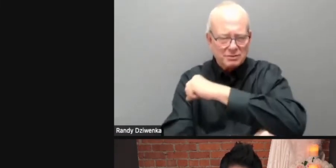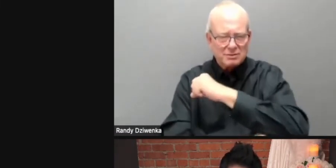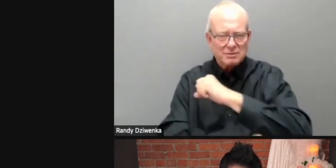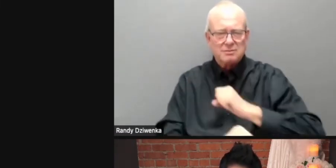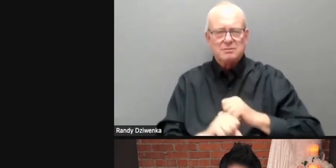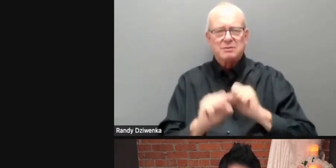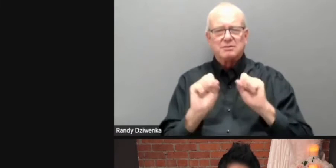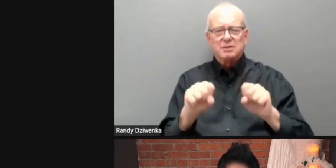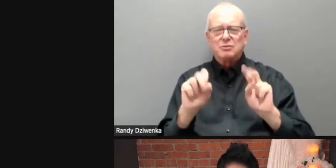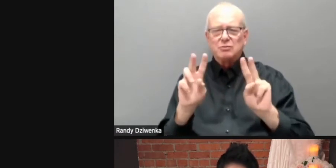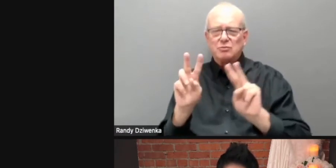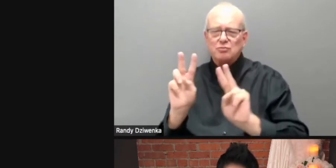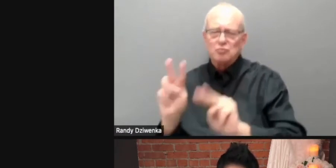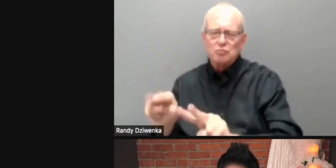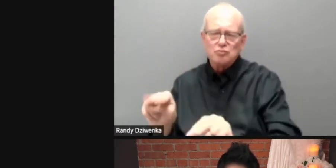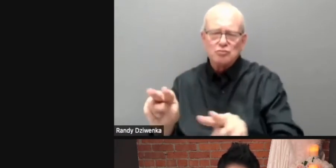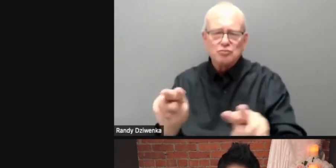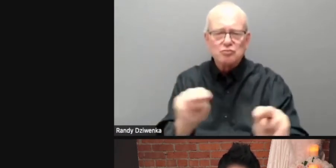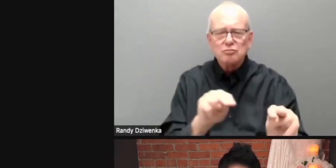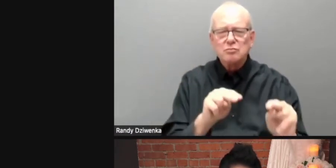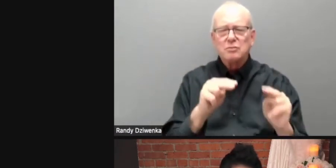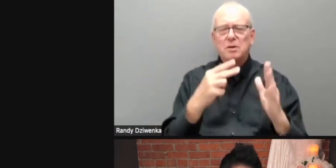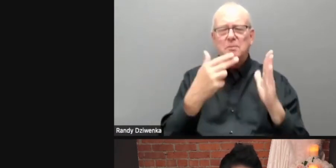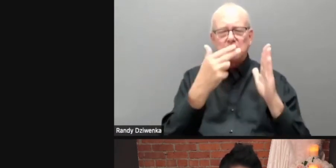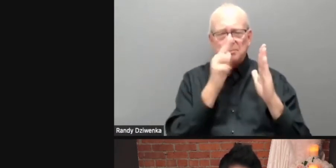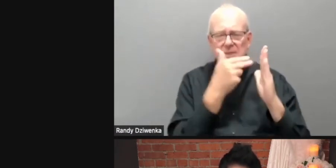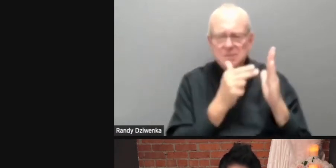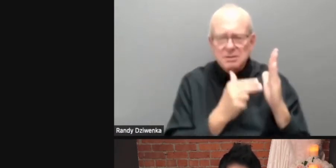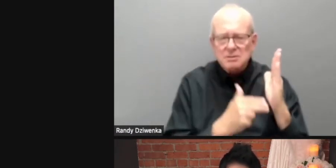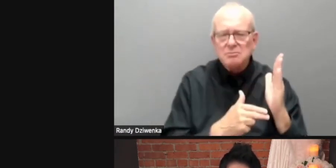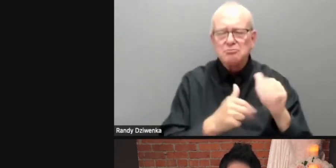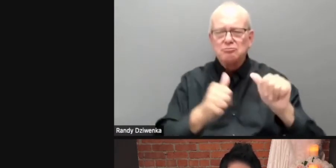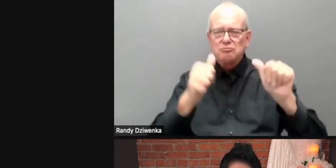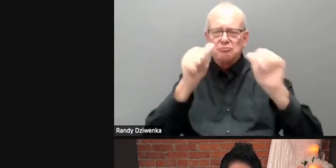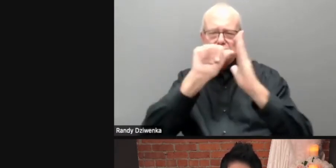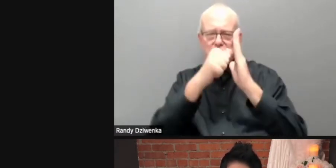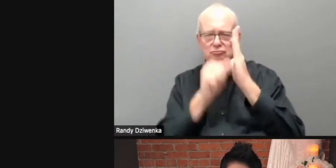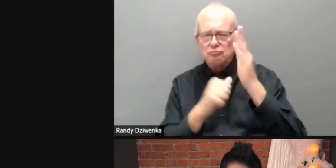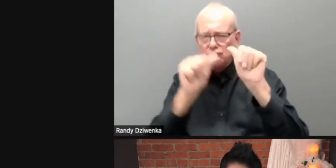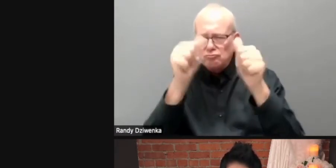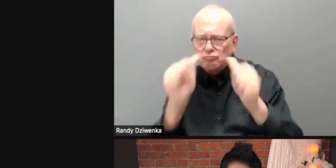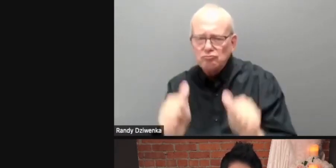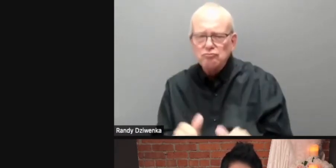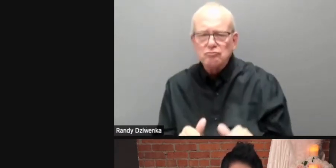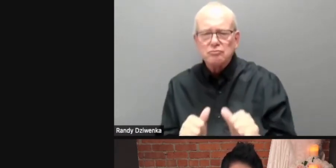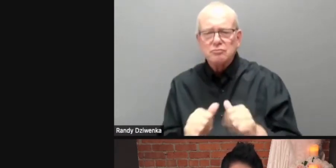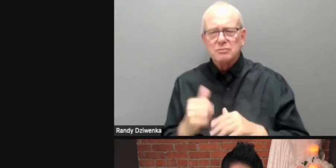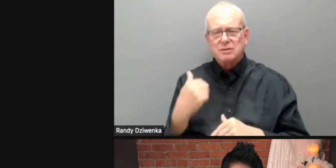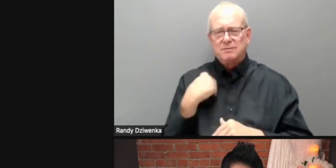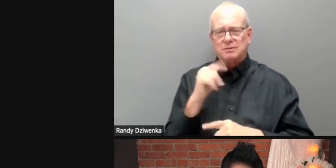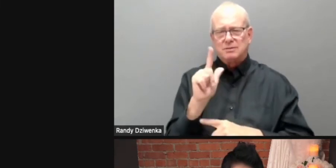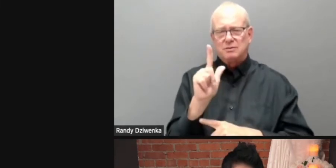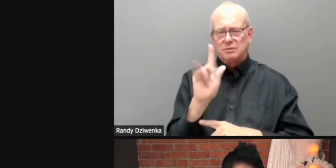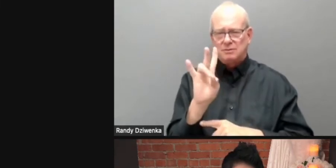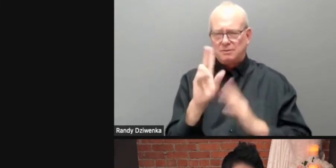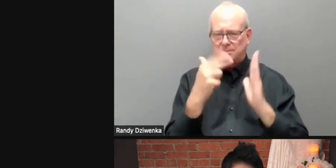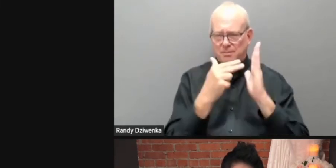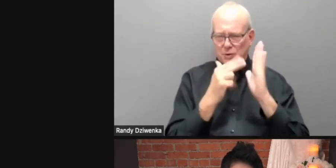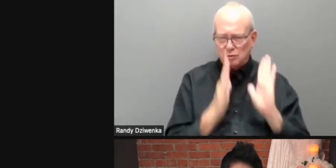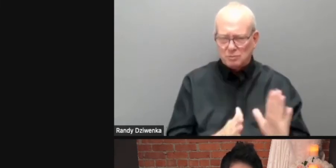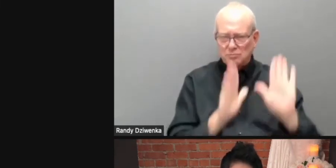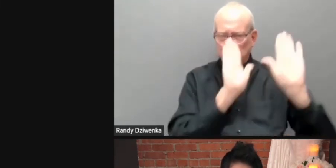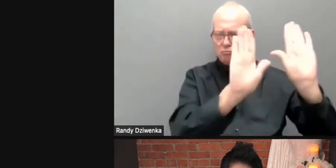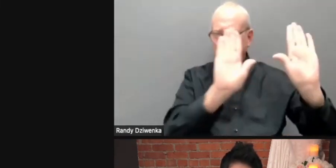and Painting with international 27 painters whose work is concerned with diaspora